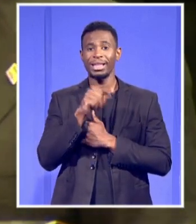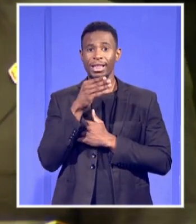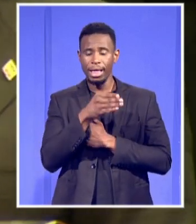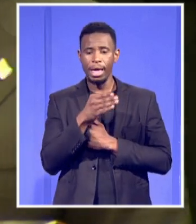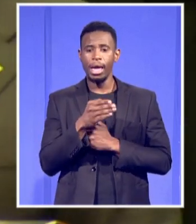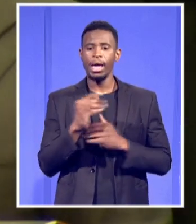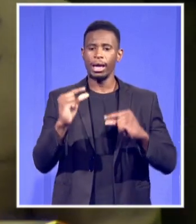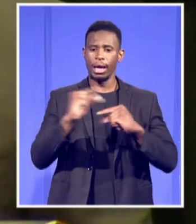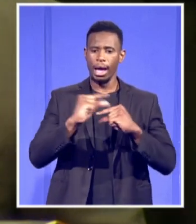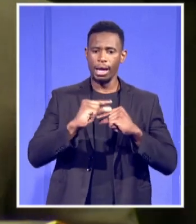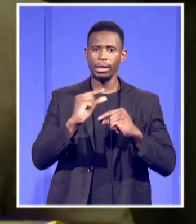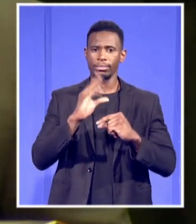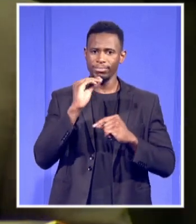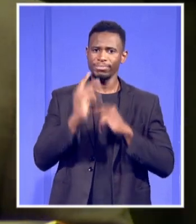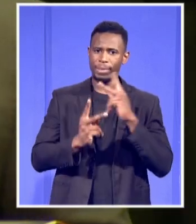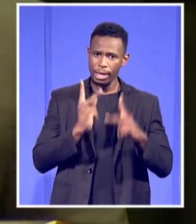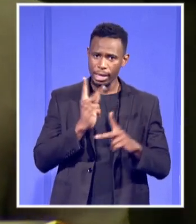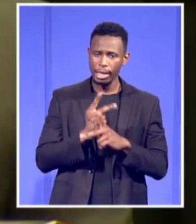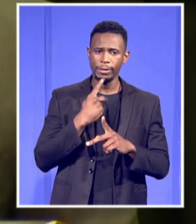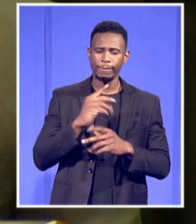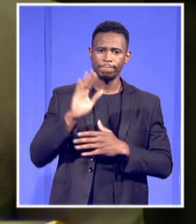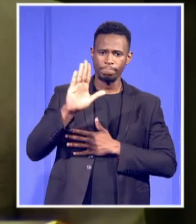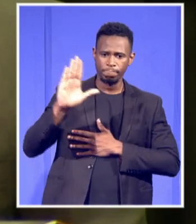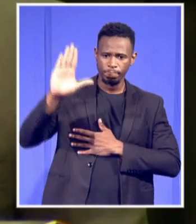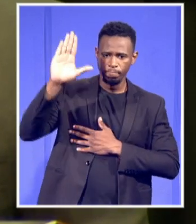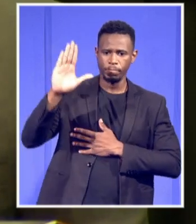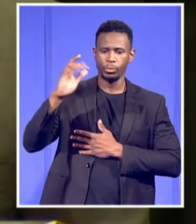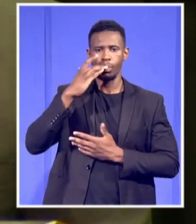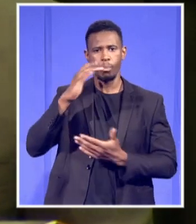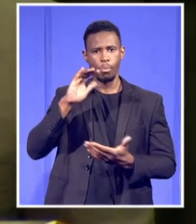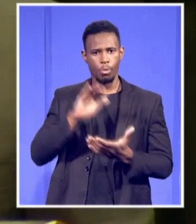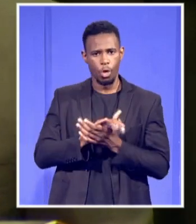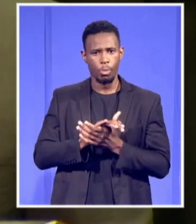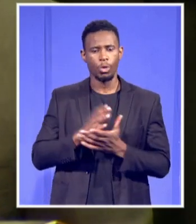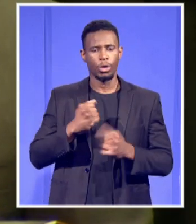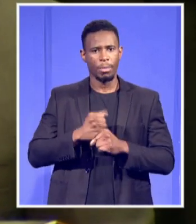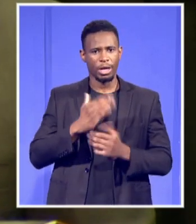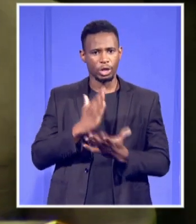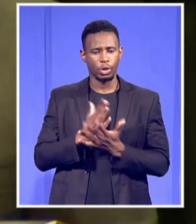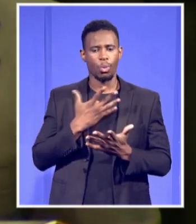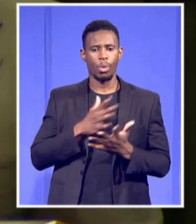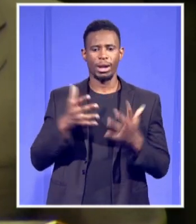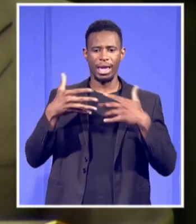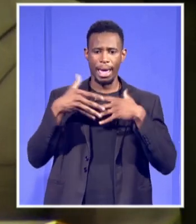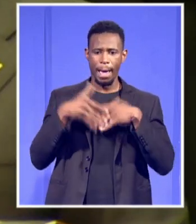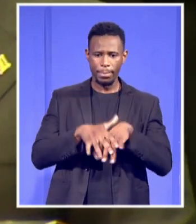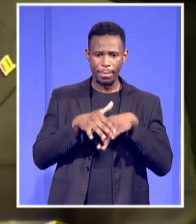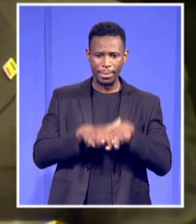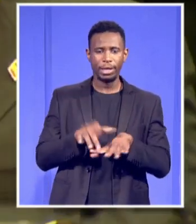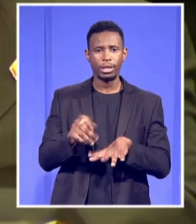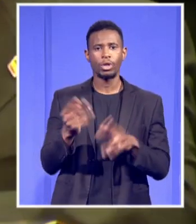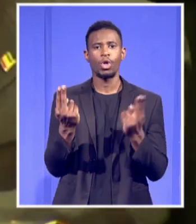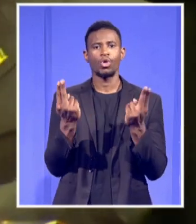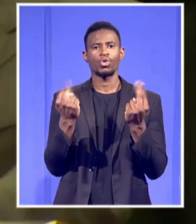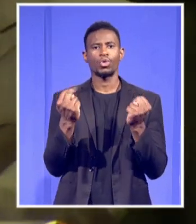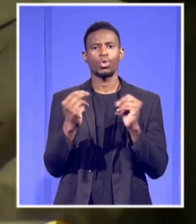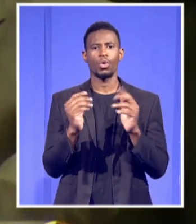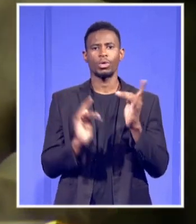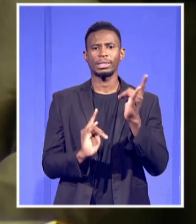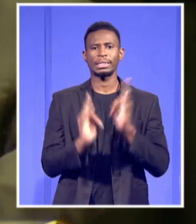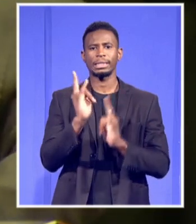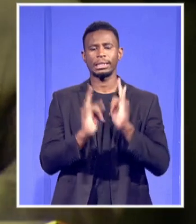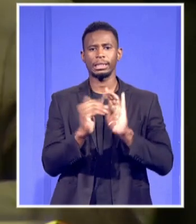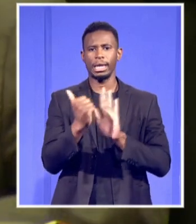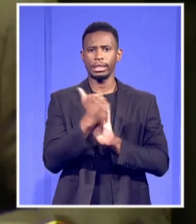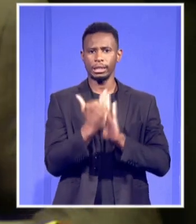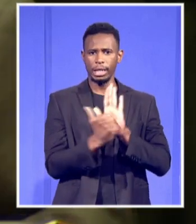to making an intentional and conscious effort towards the implementation of the new urban agenda to